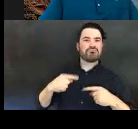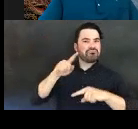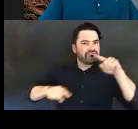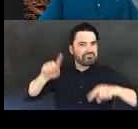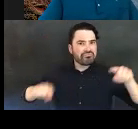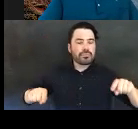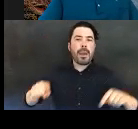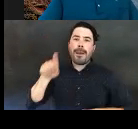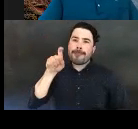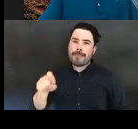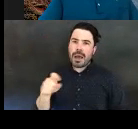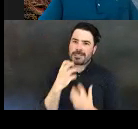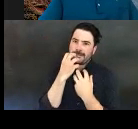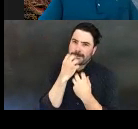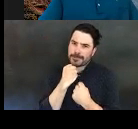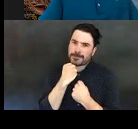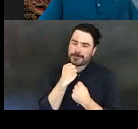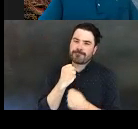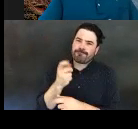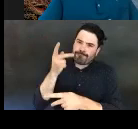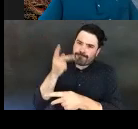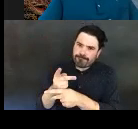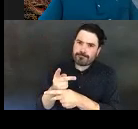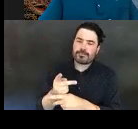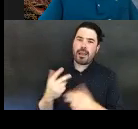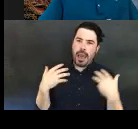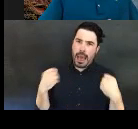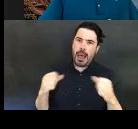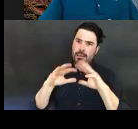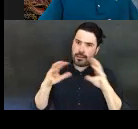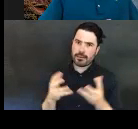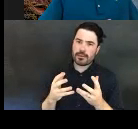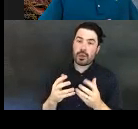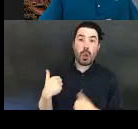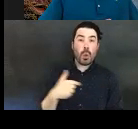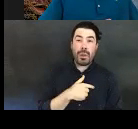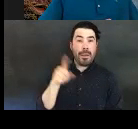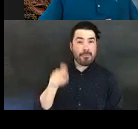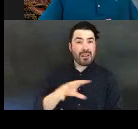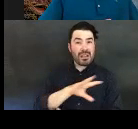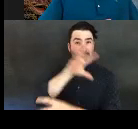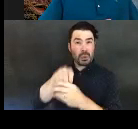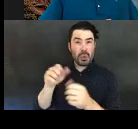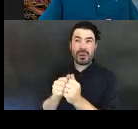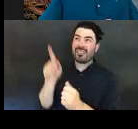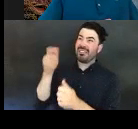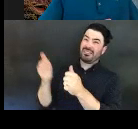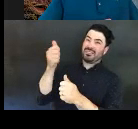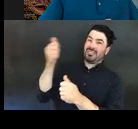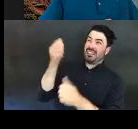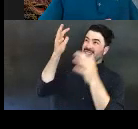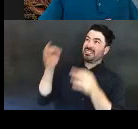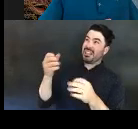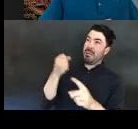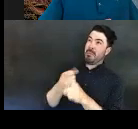safeguarding our well-being. For example, we want to be included in executive decisions that affect families,